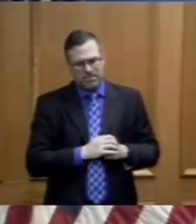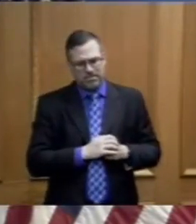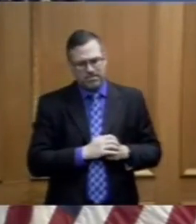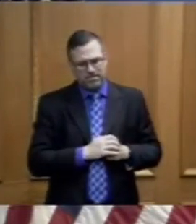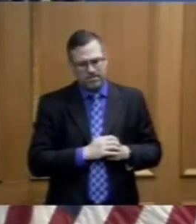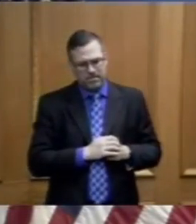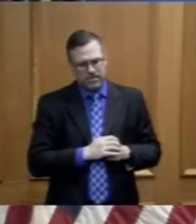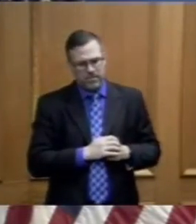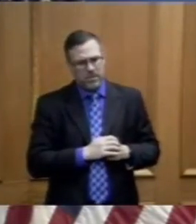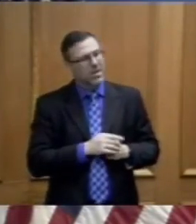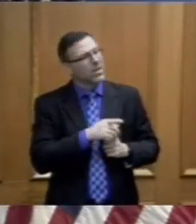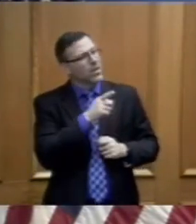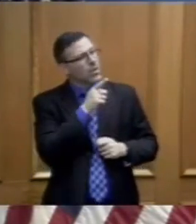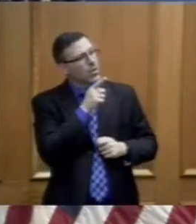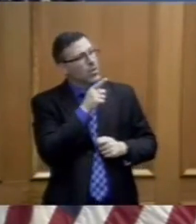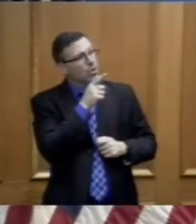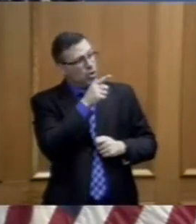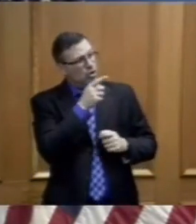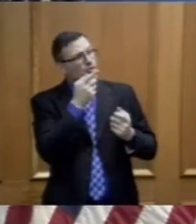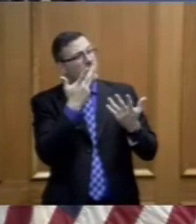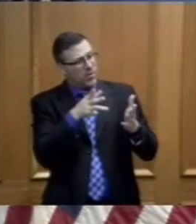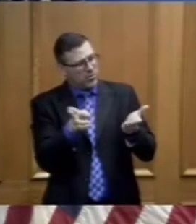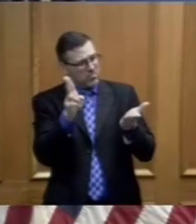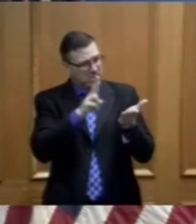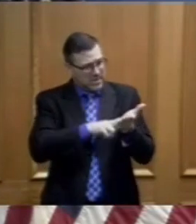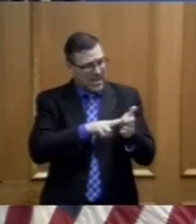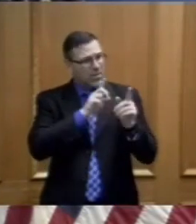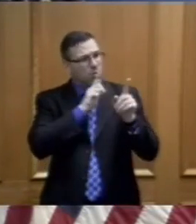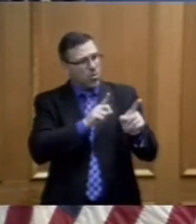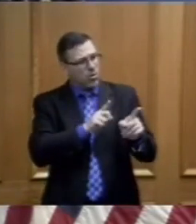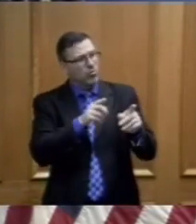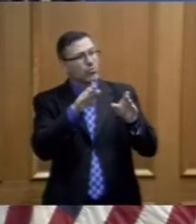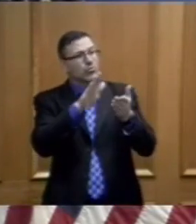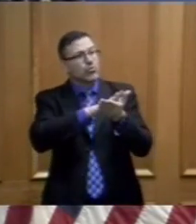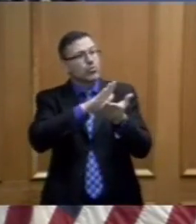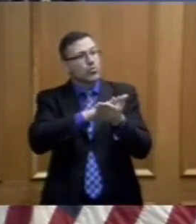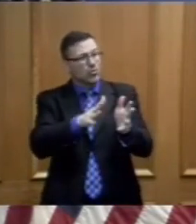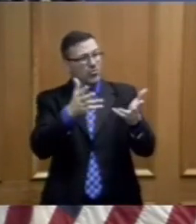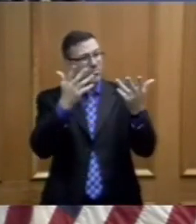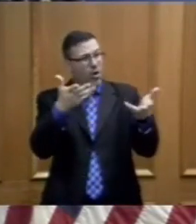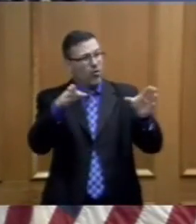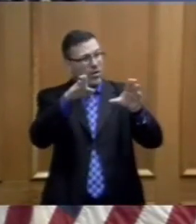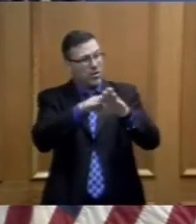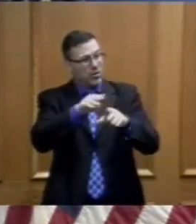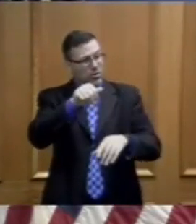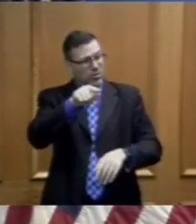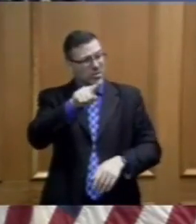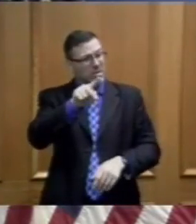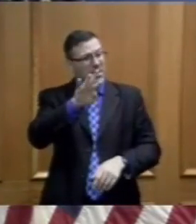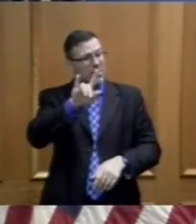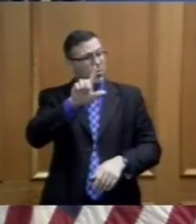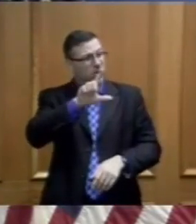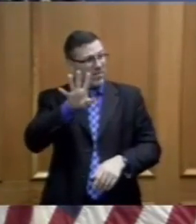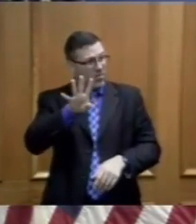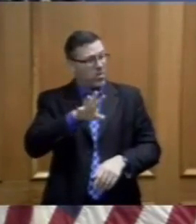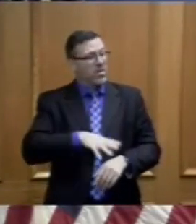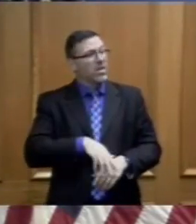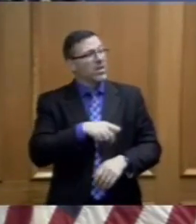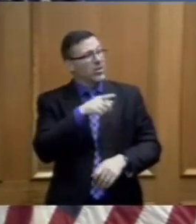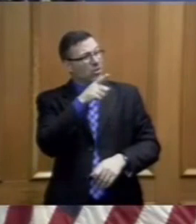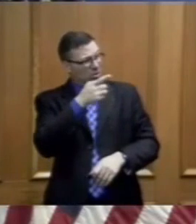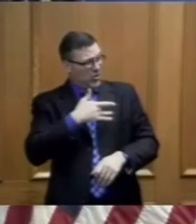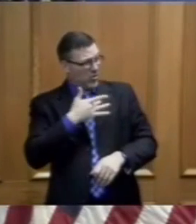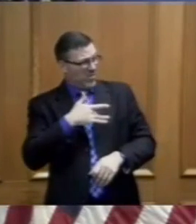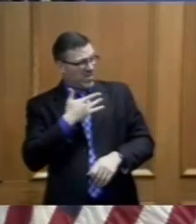Considering you're making this order now and schools are already closed until the 24th, do you feel that